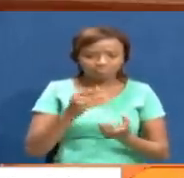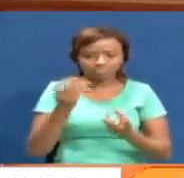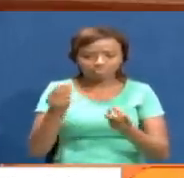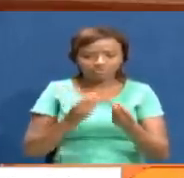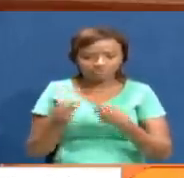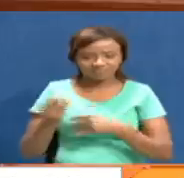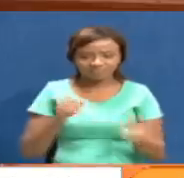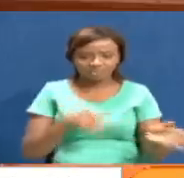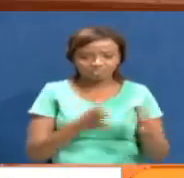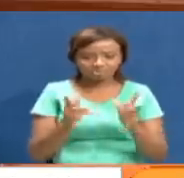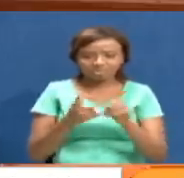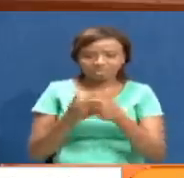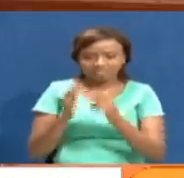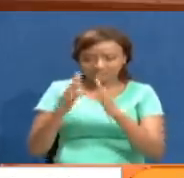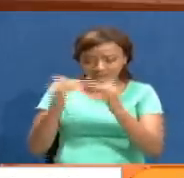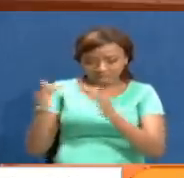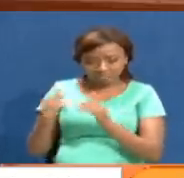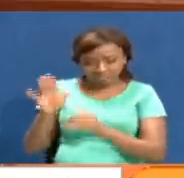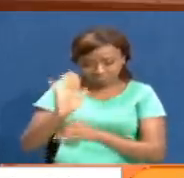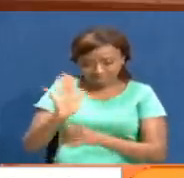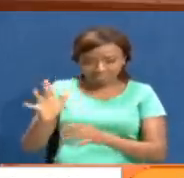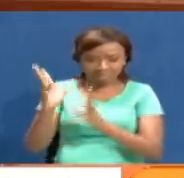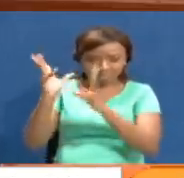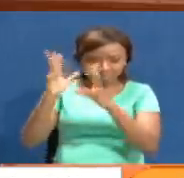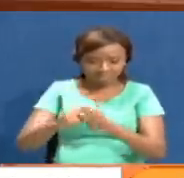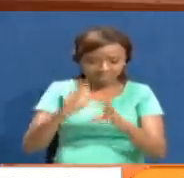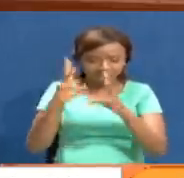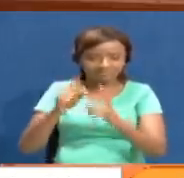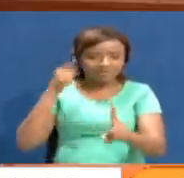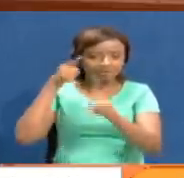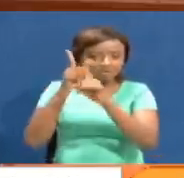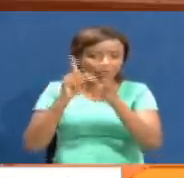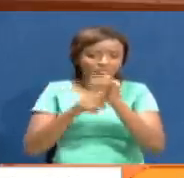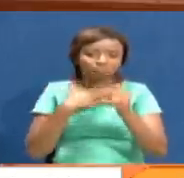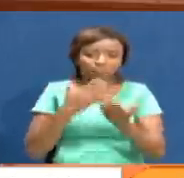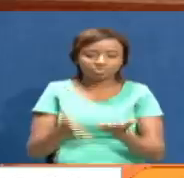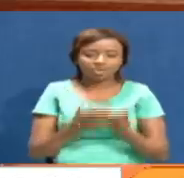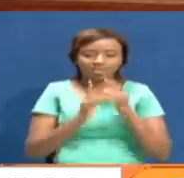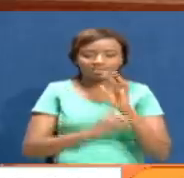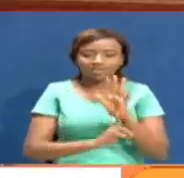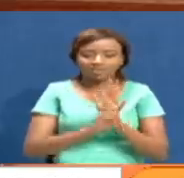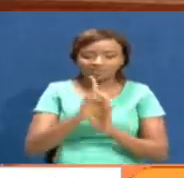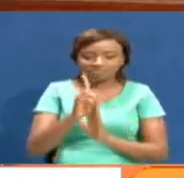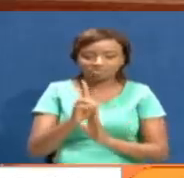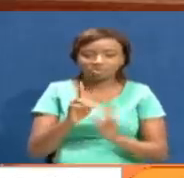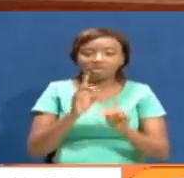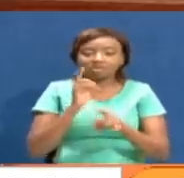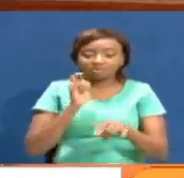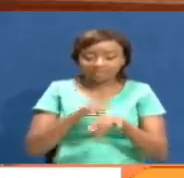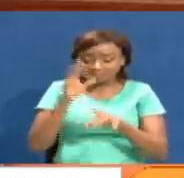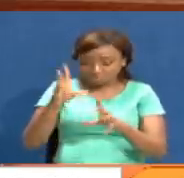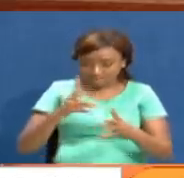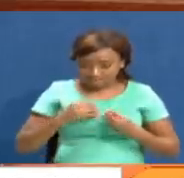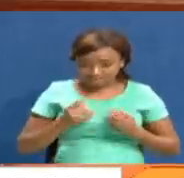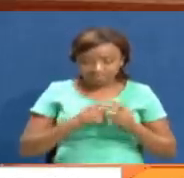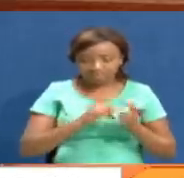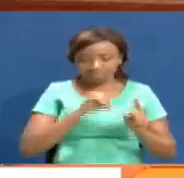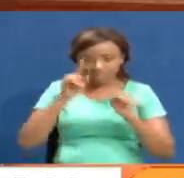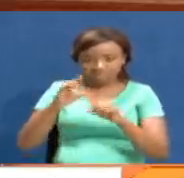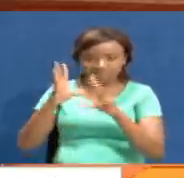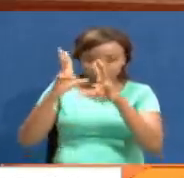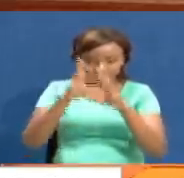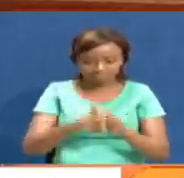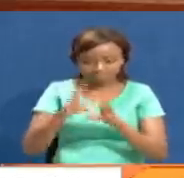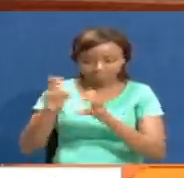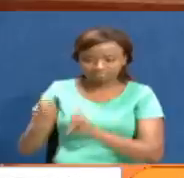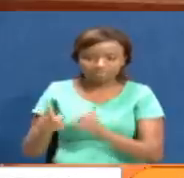way, demolish their own houses for the sake of development. And only when they did, we walked in, and now